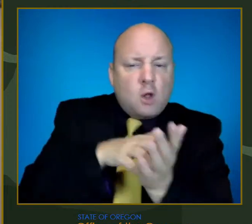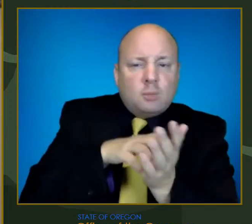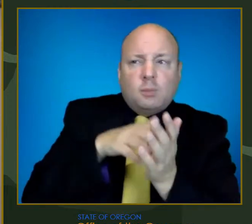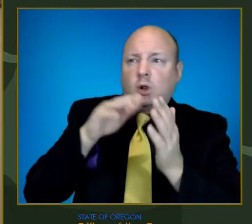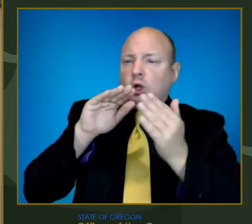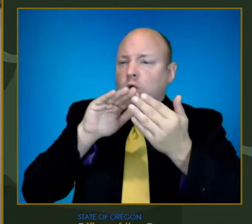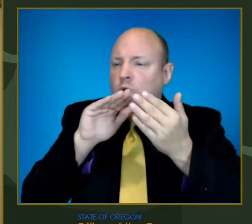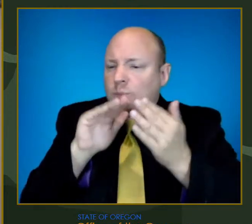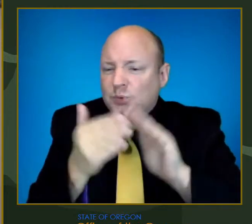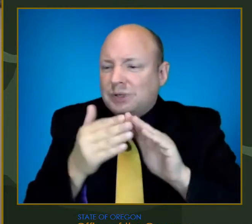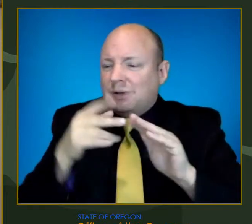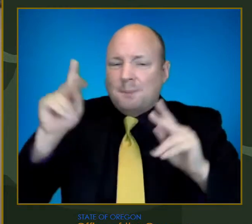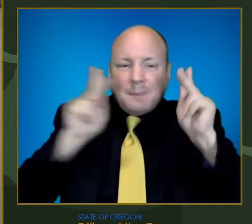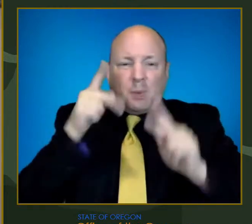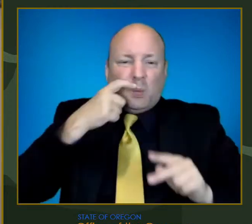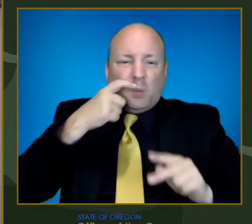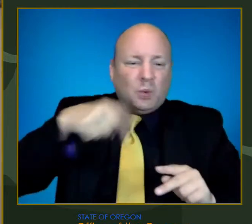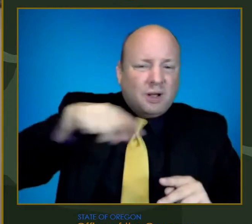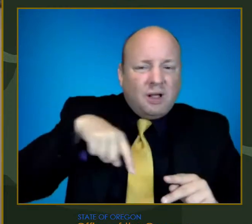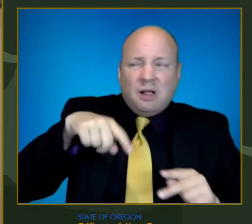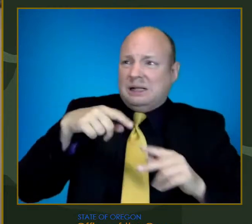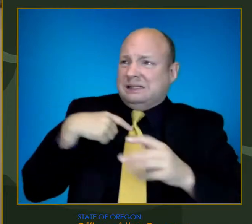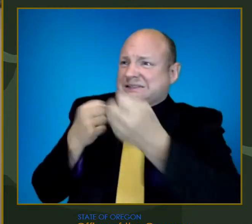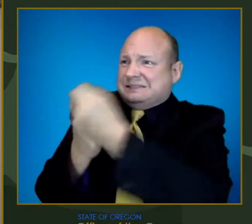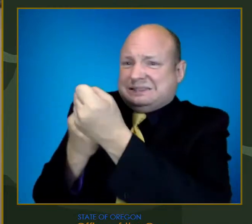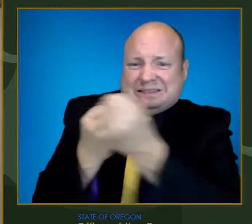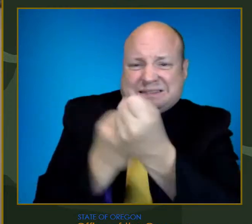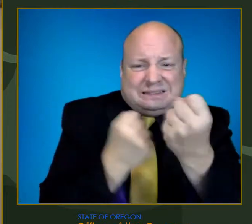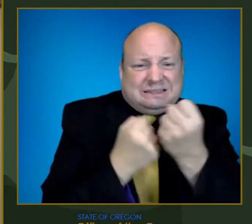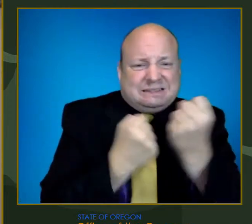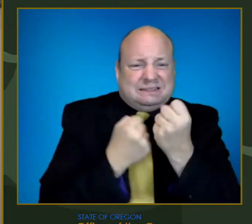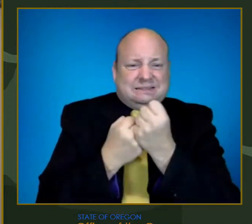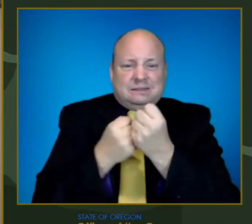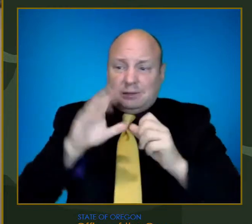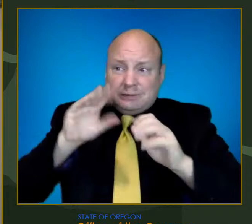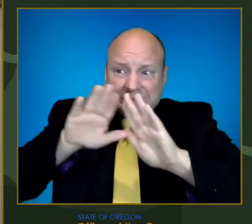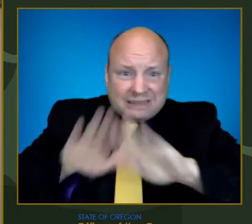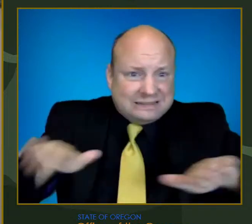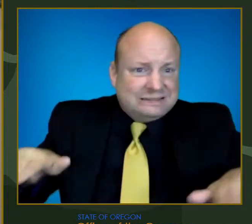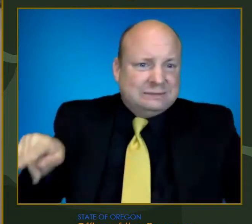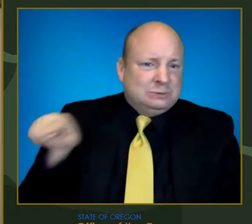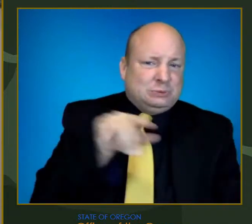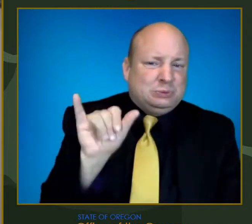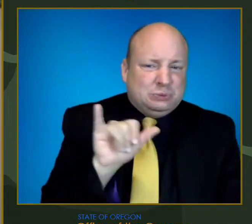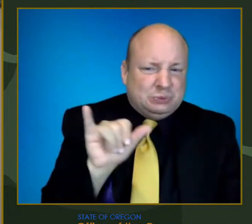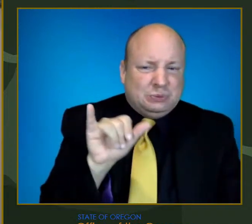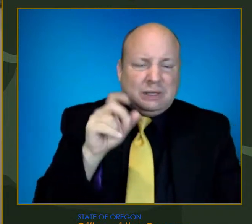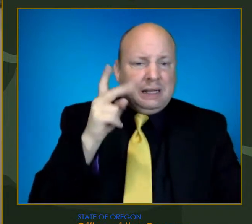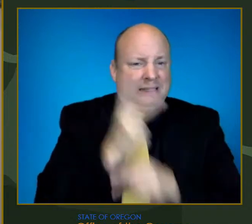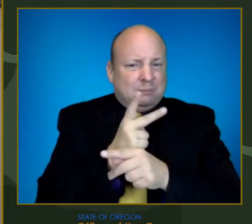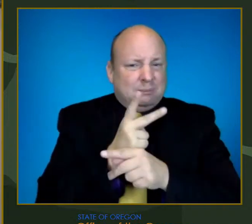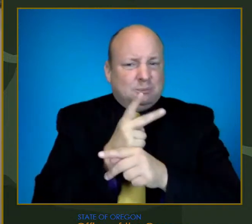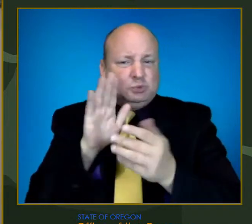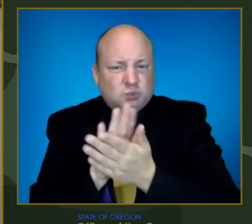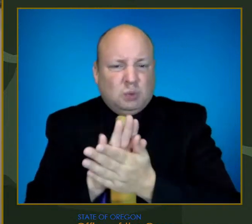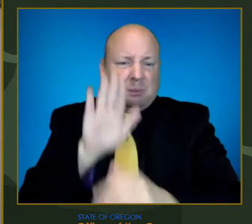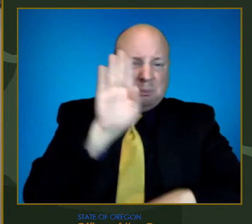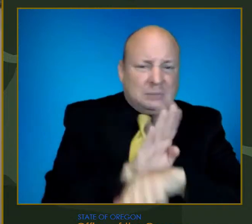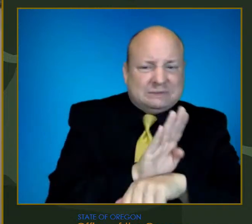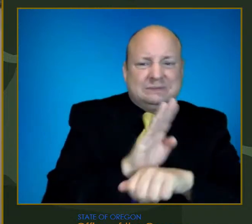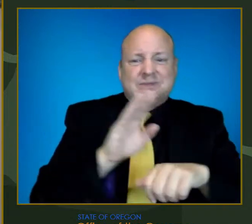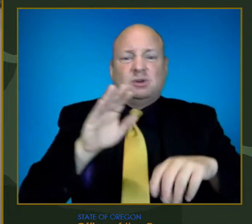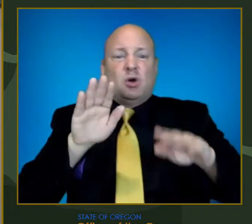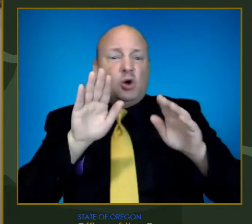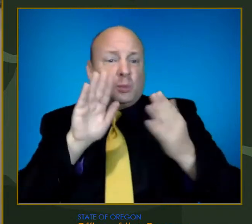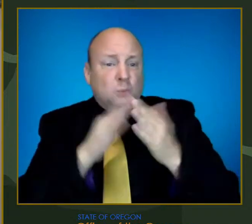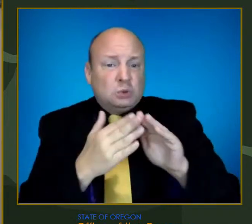kids. Our best tools to keep our schools, businesses, and communities open are wearing masks